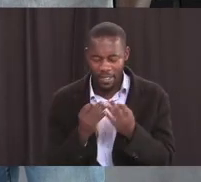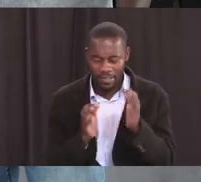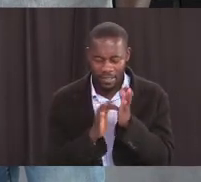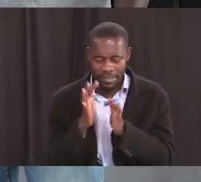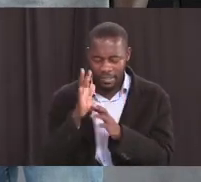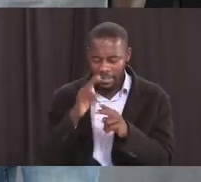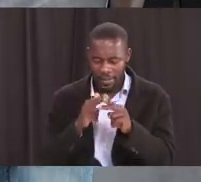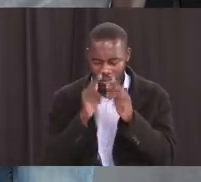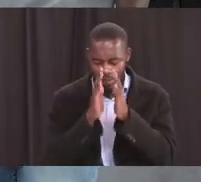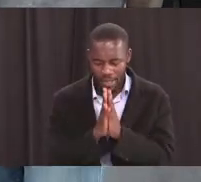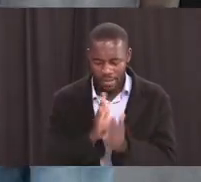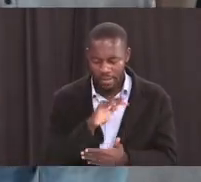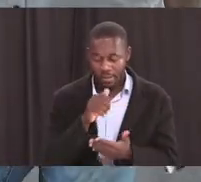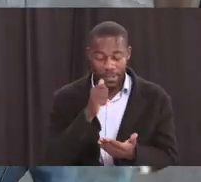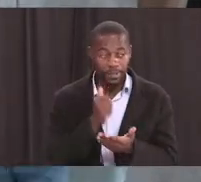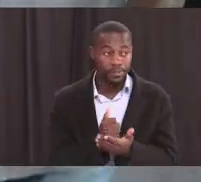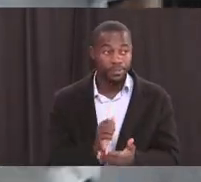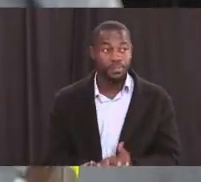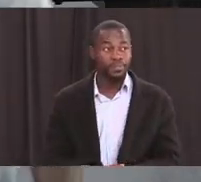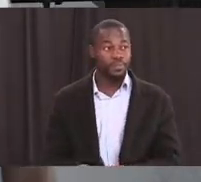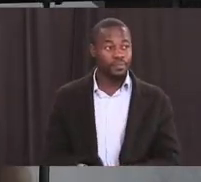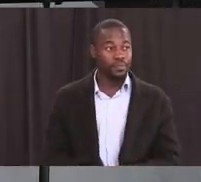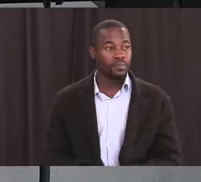name we pray, amen.